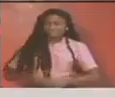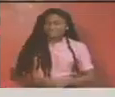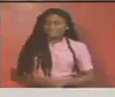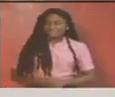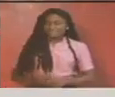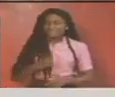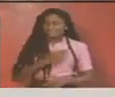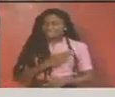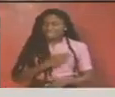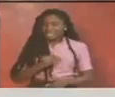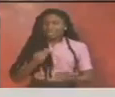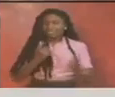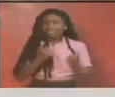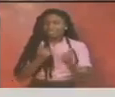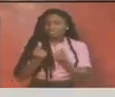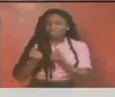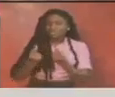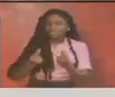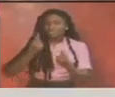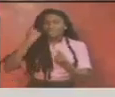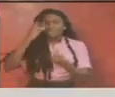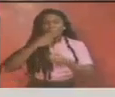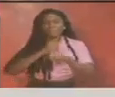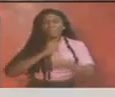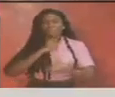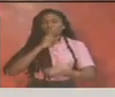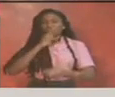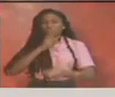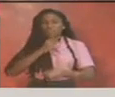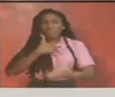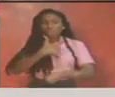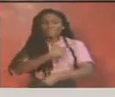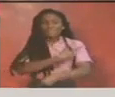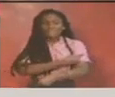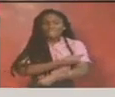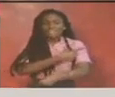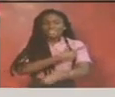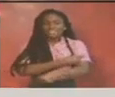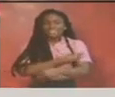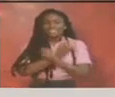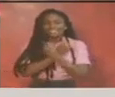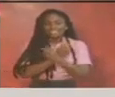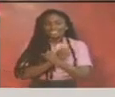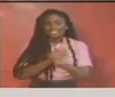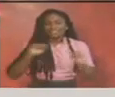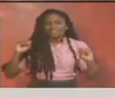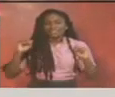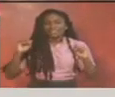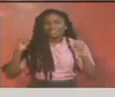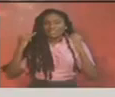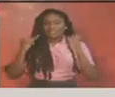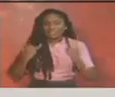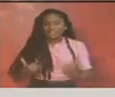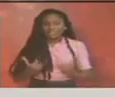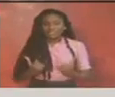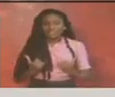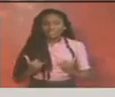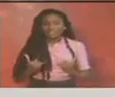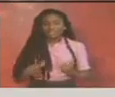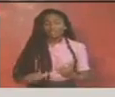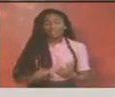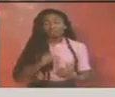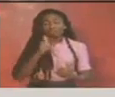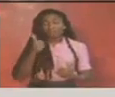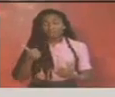that are taken to ensure that vaccines that are used are safe. We go now to Dr. Suknanan, who